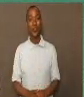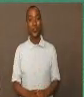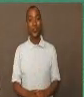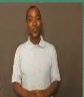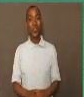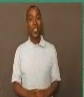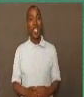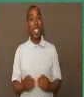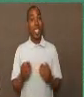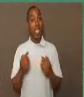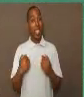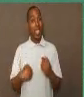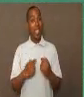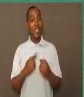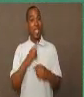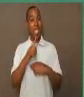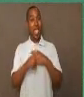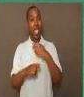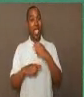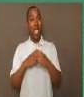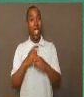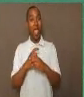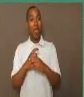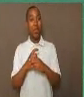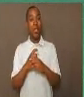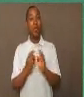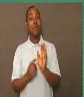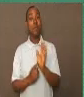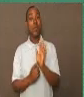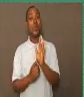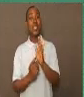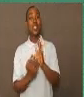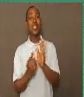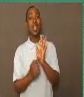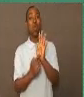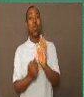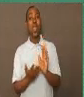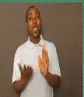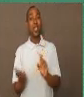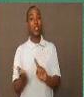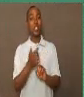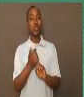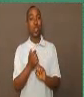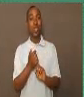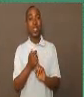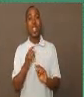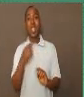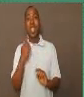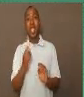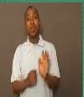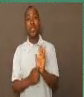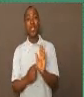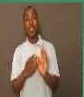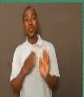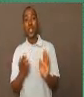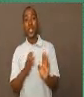Our world relies heavily on fuel. It provides energy to power